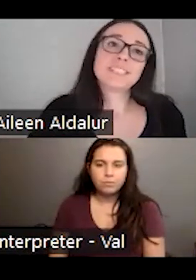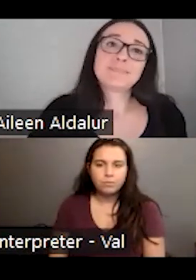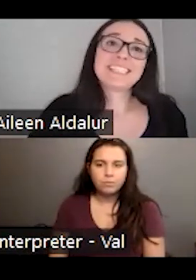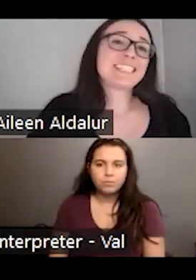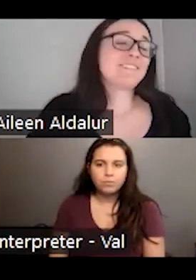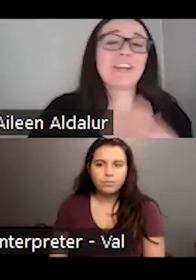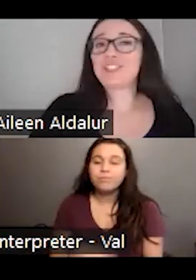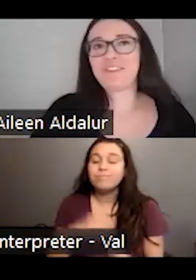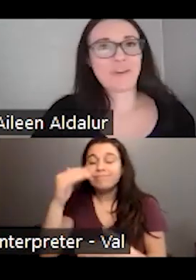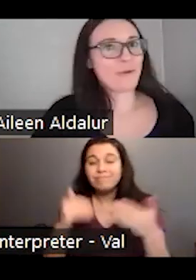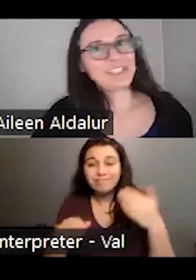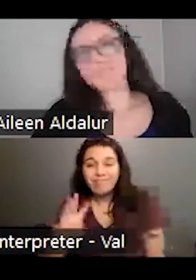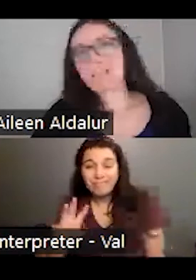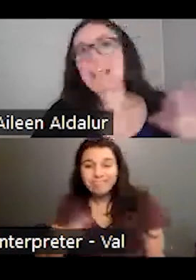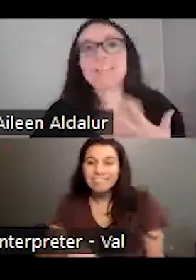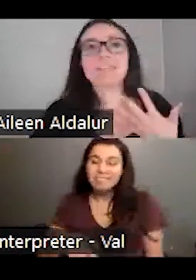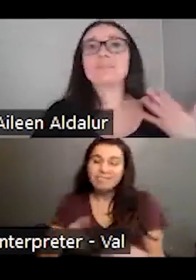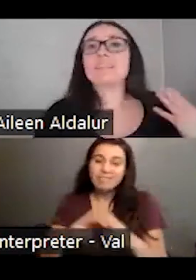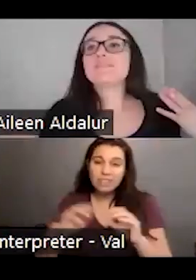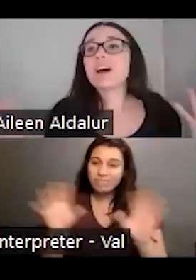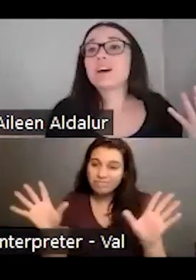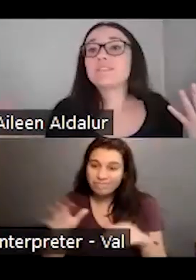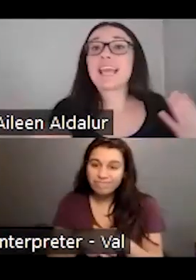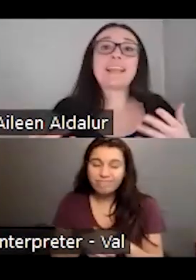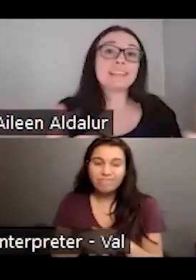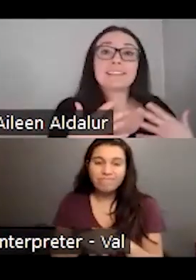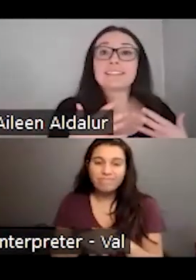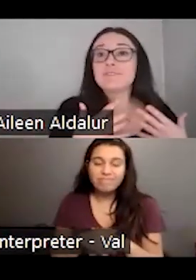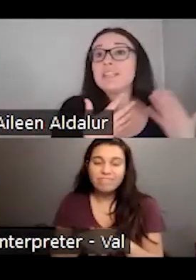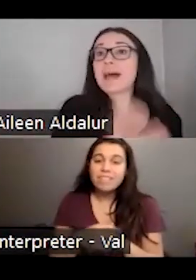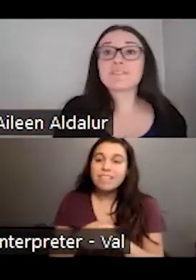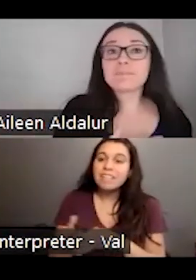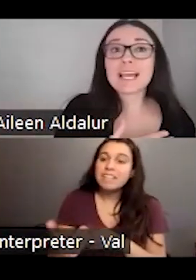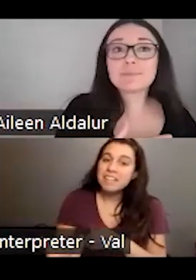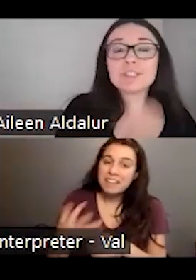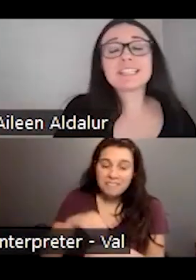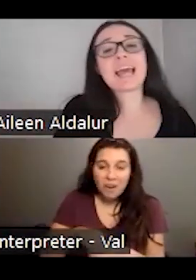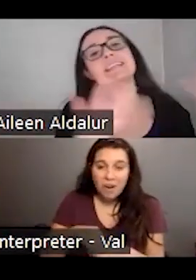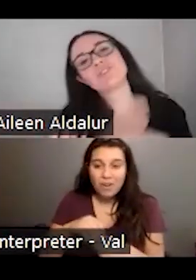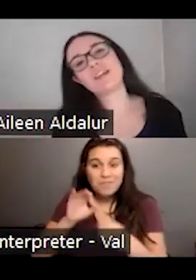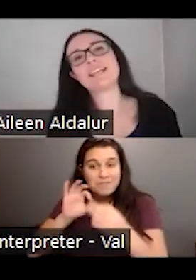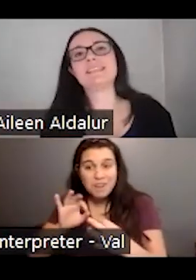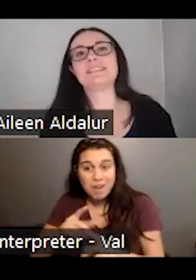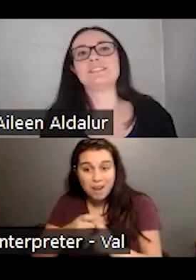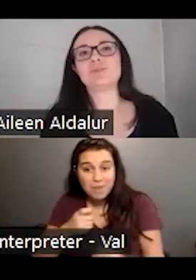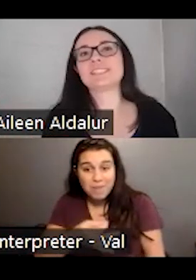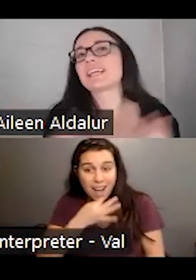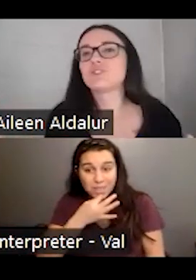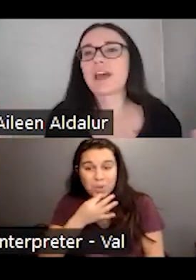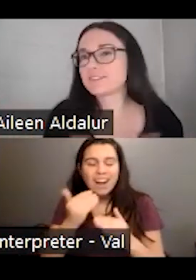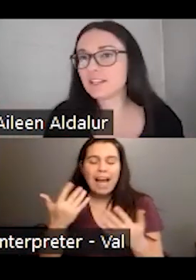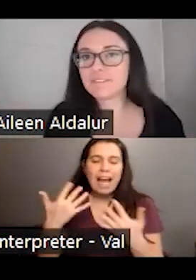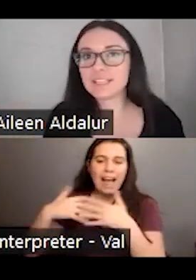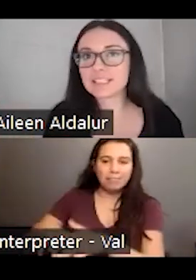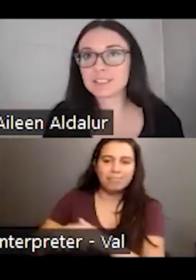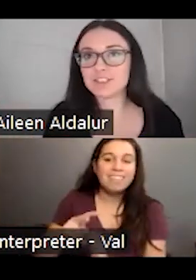So step 6 is very straightforward and simply involves getting feedback from the experts and integrating it into a second